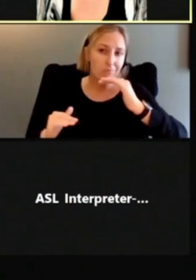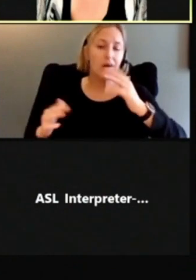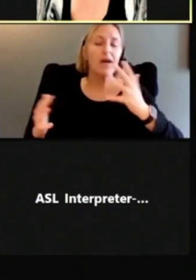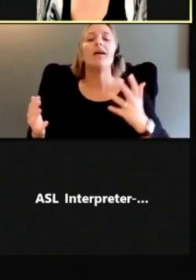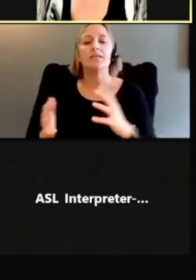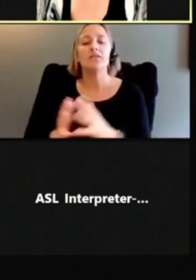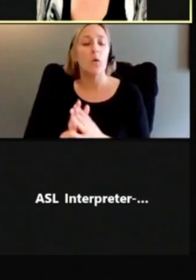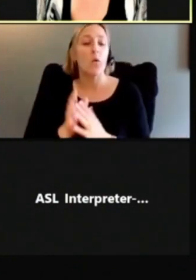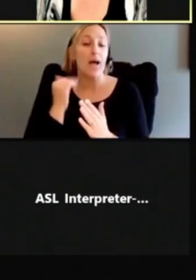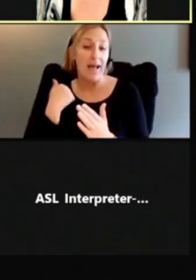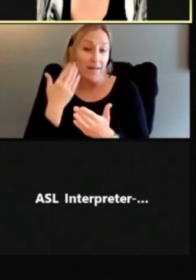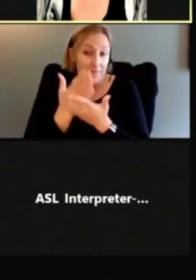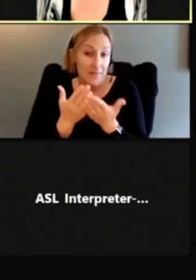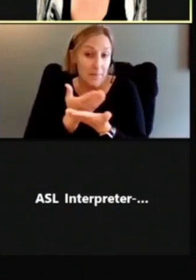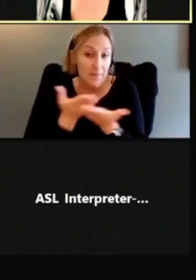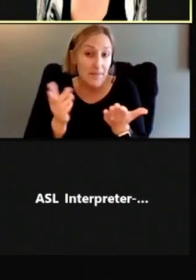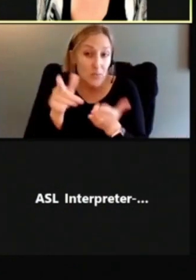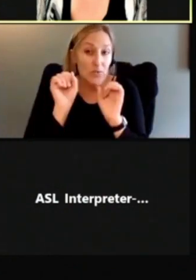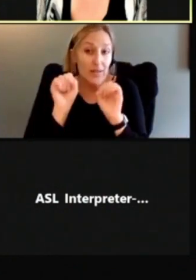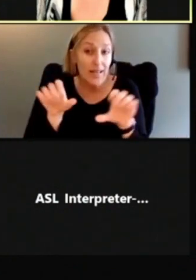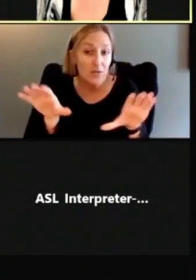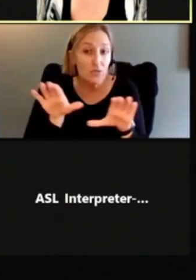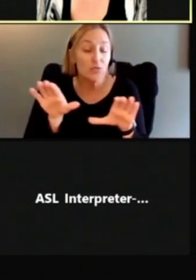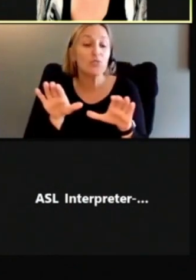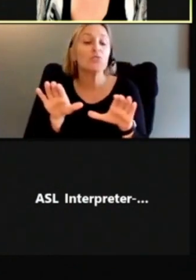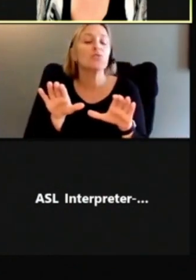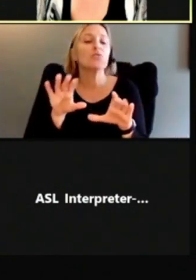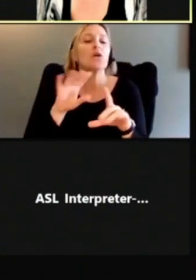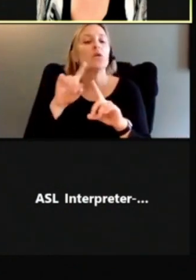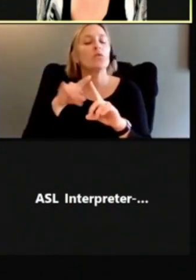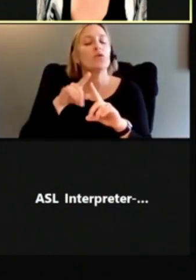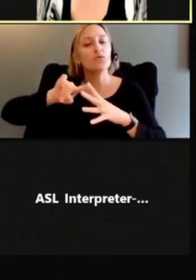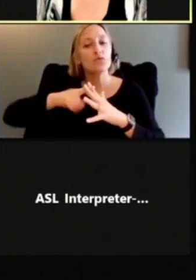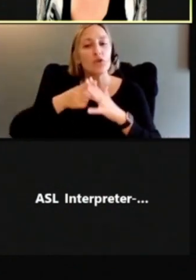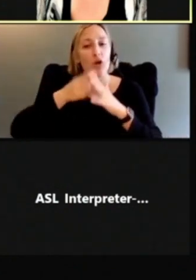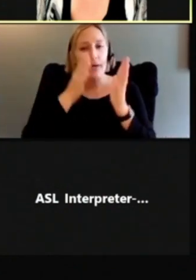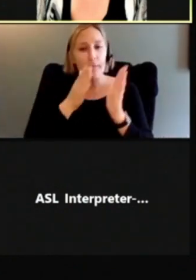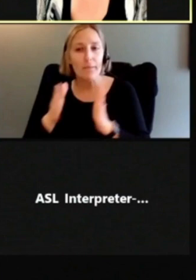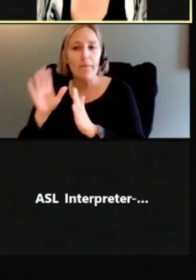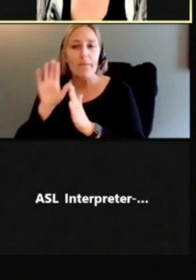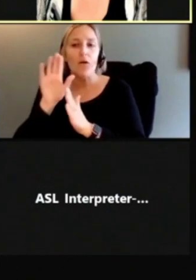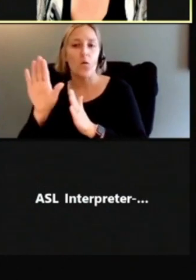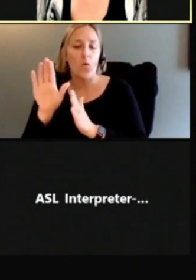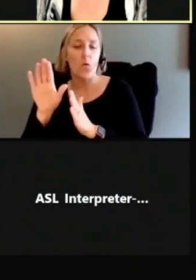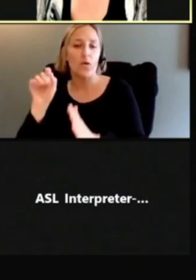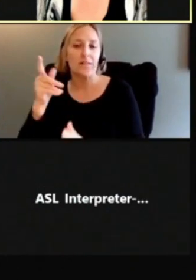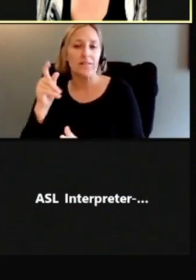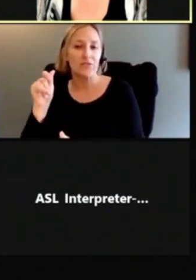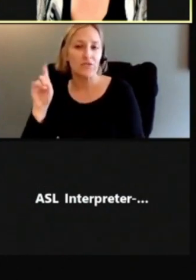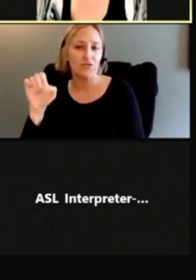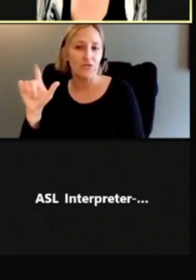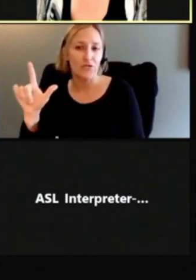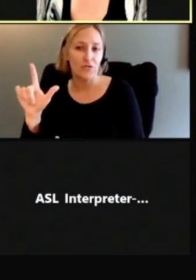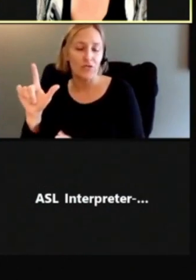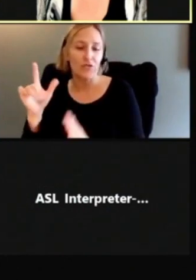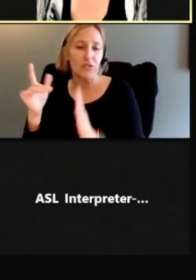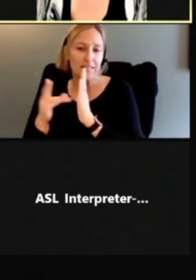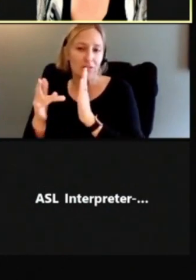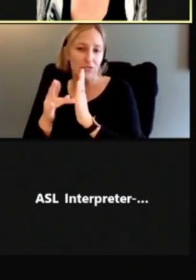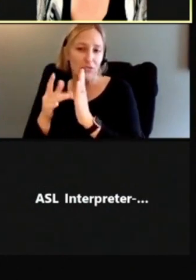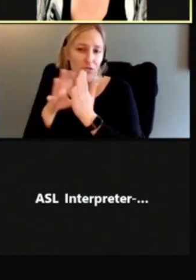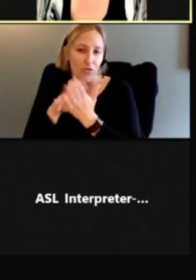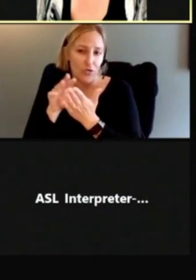do at the onset of kind of planning your digital learning materials.